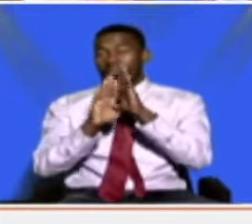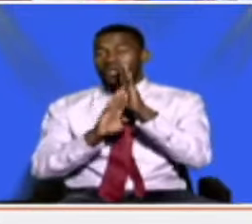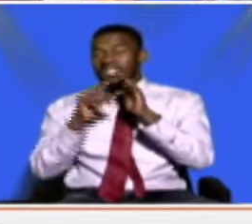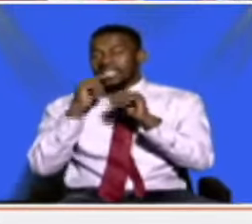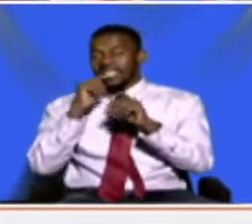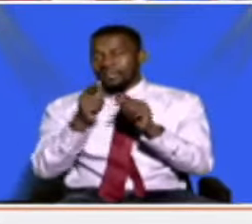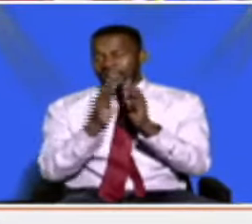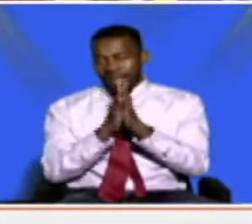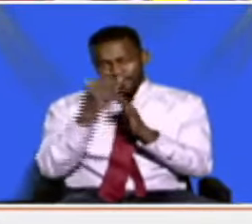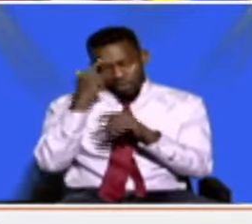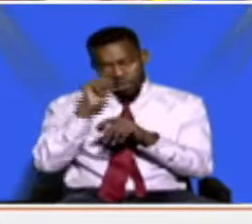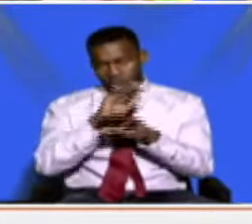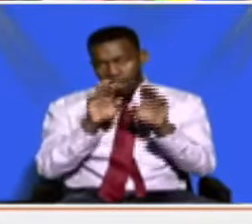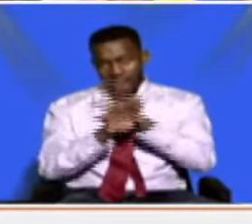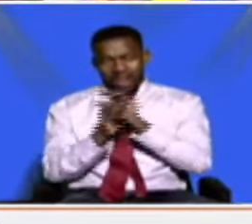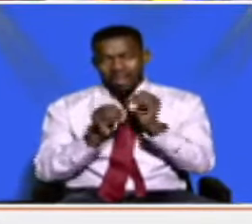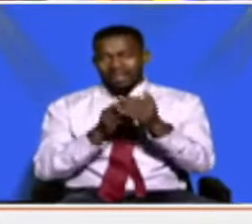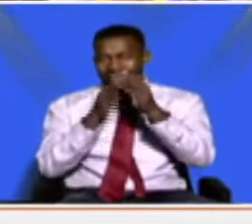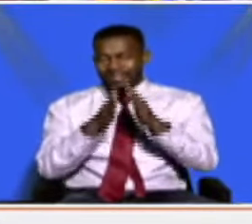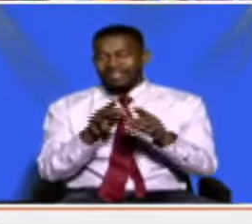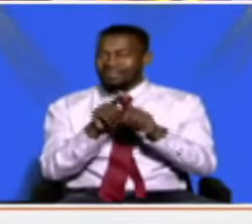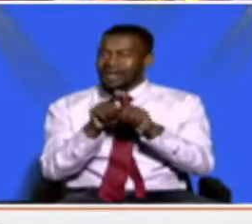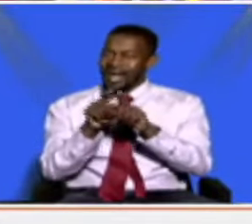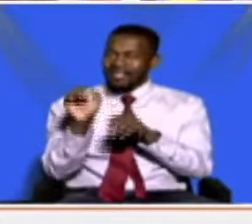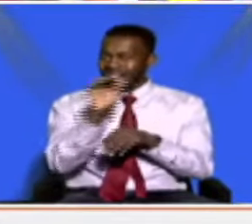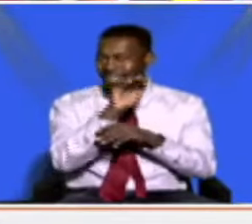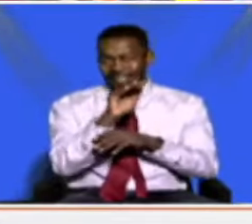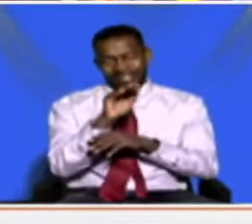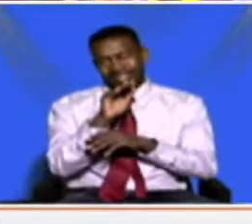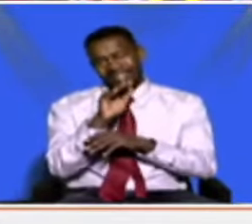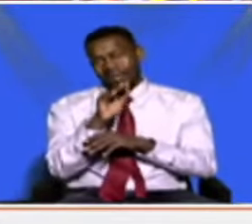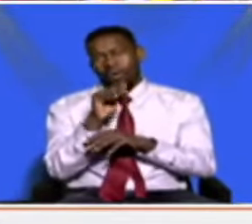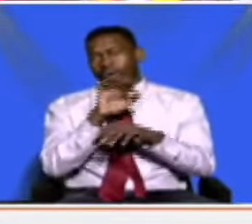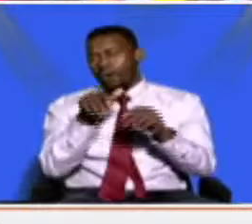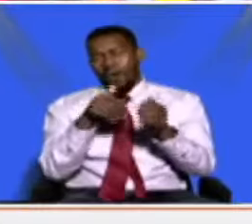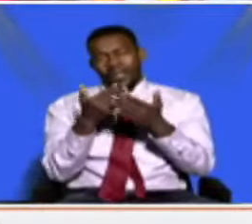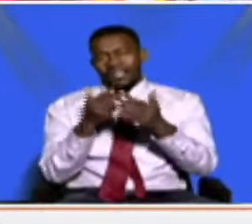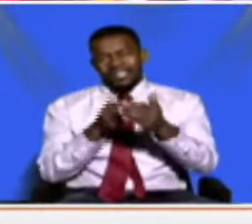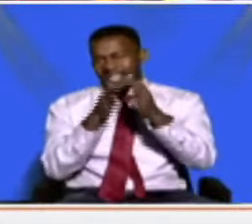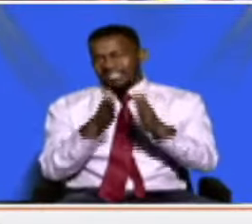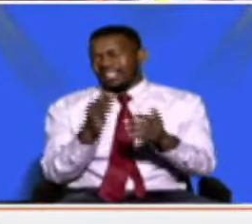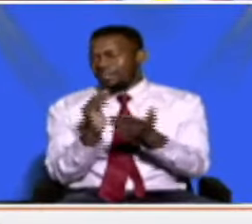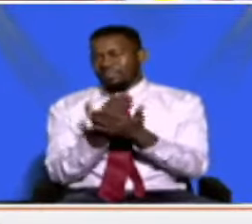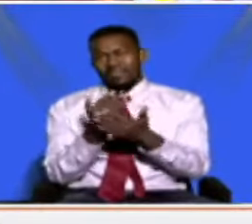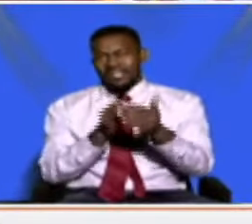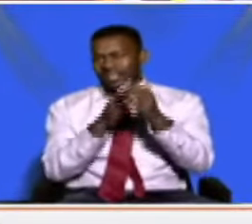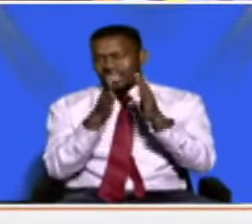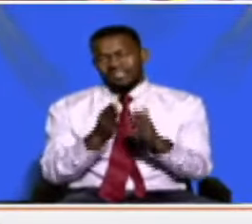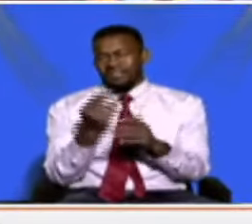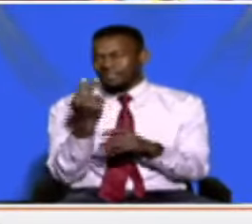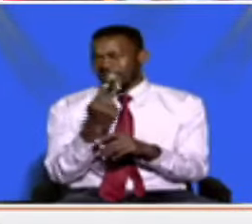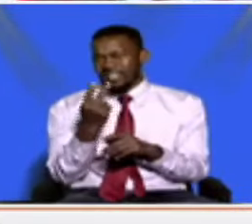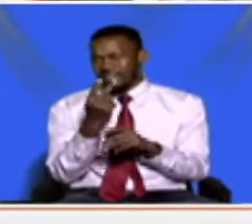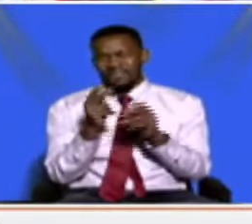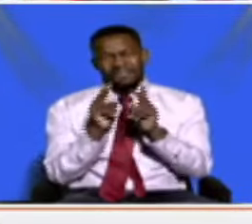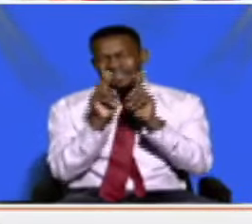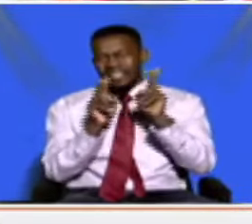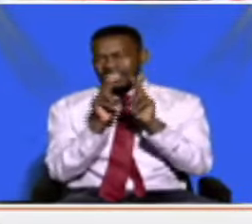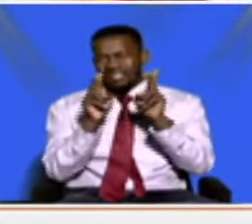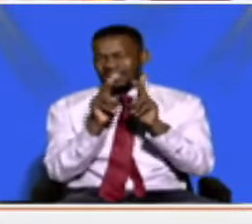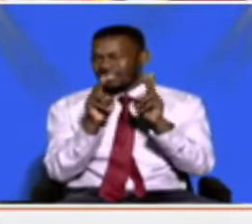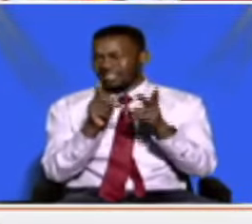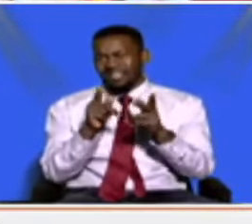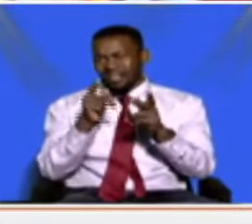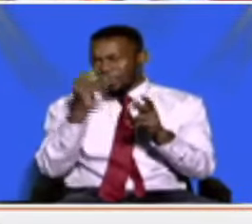also to speak to the leaders out there. A few leaders are showing arrogance. I saw a women's rep from I don't know which